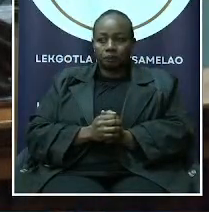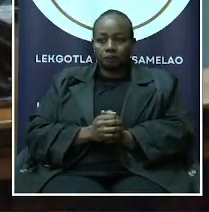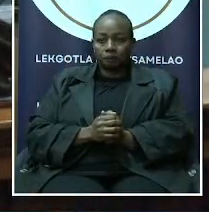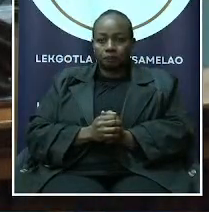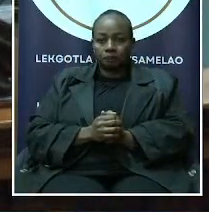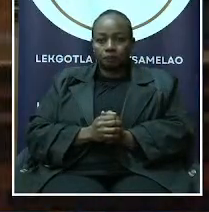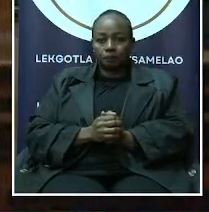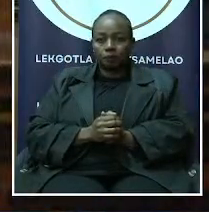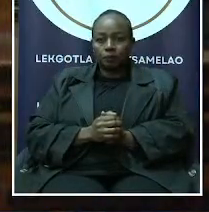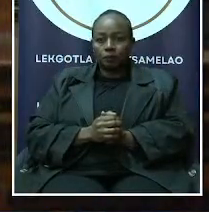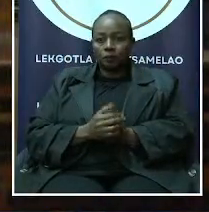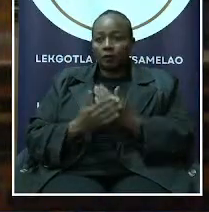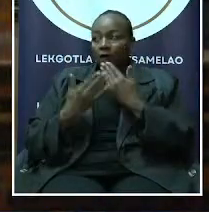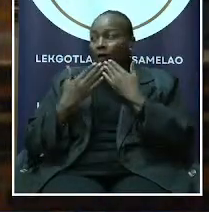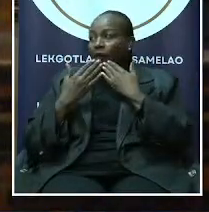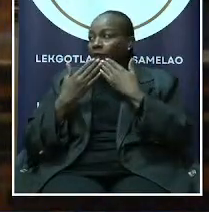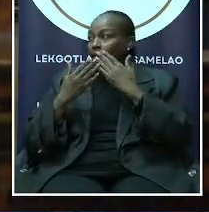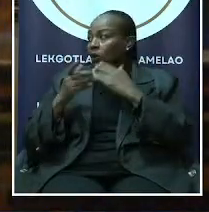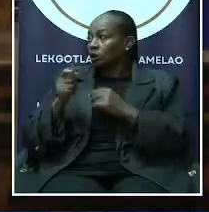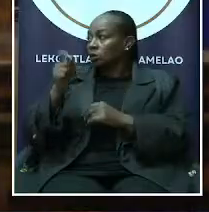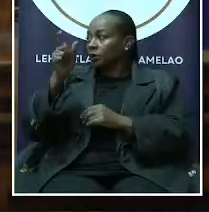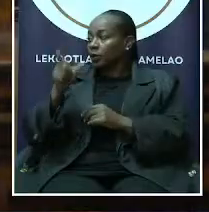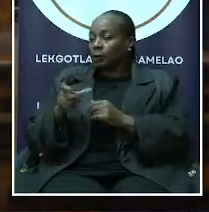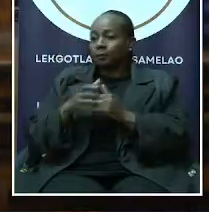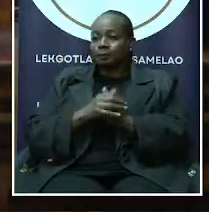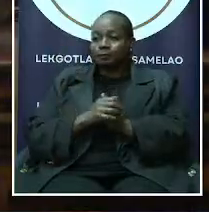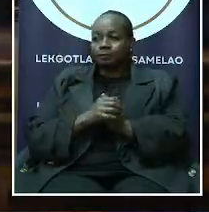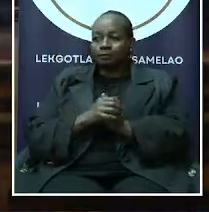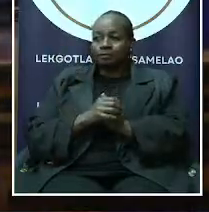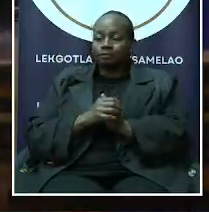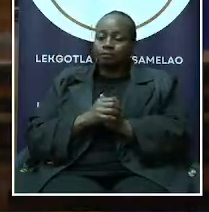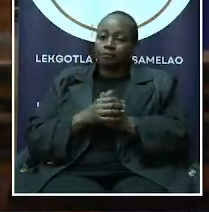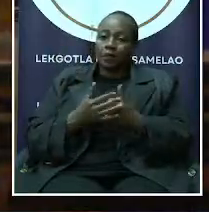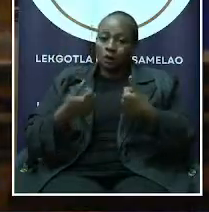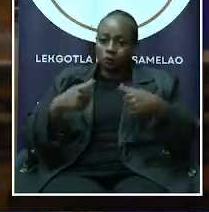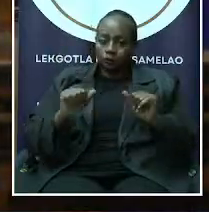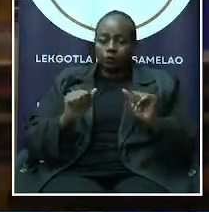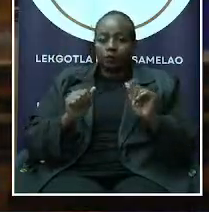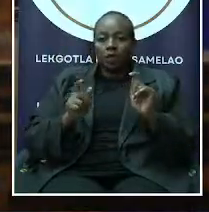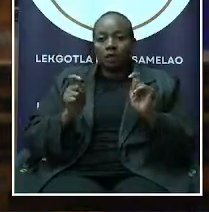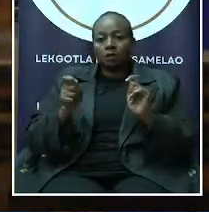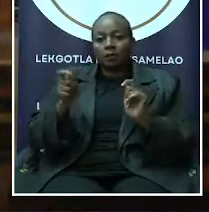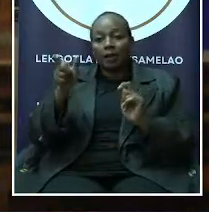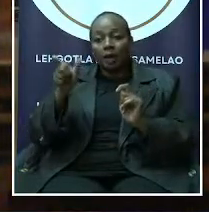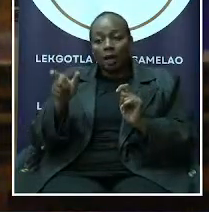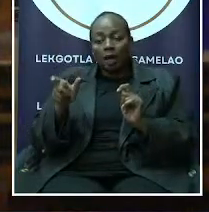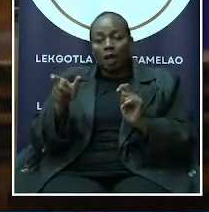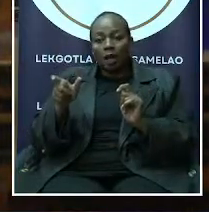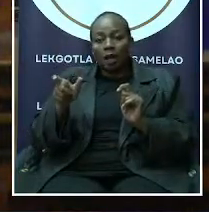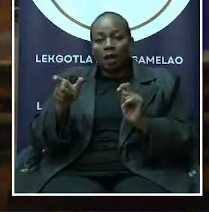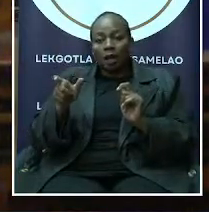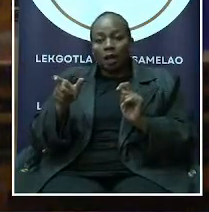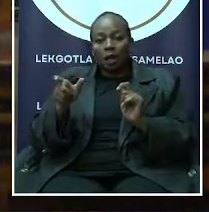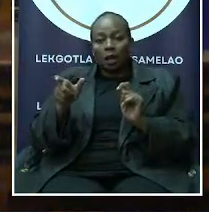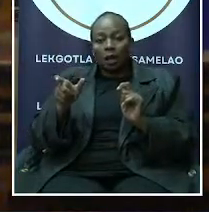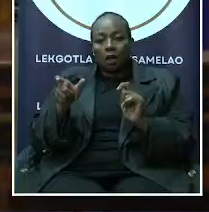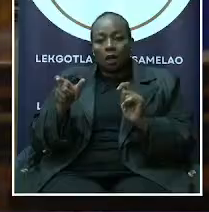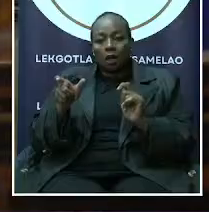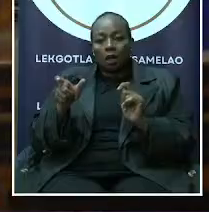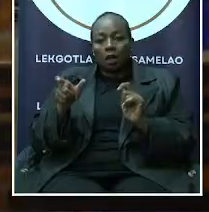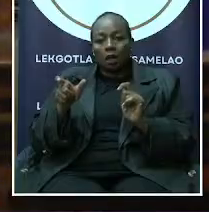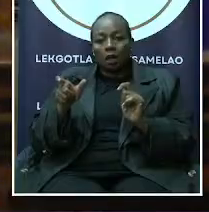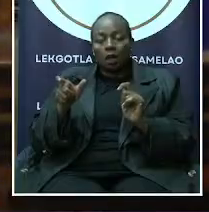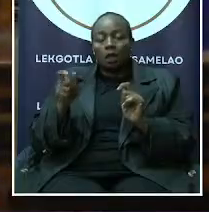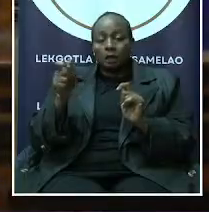Thank you very much, Honorable Speaker. I will give it back to the Speaker to adjourn the